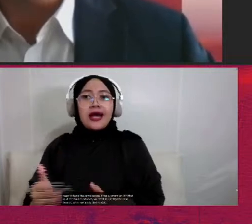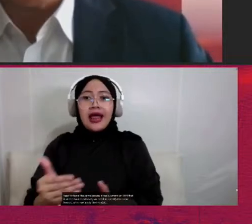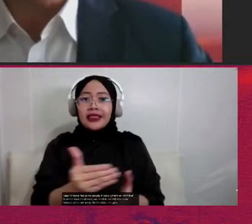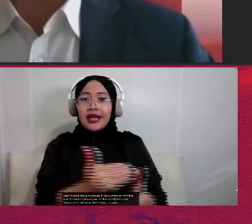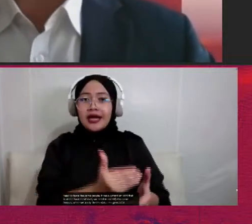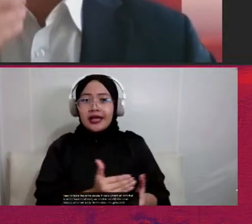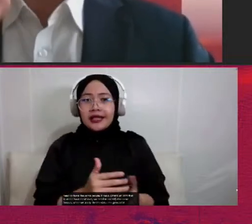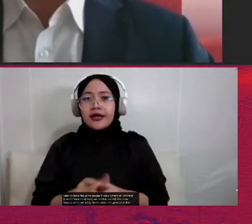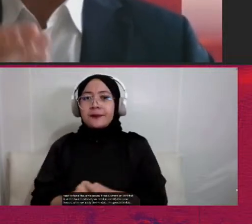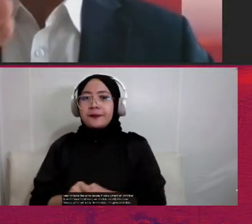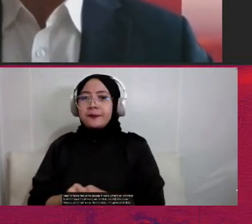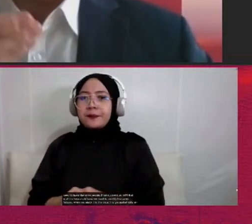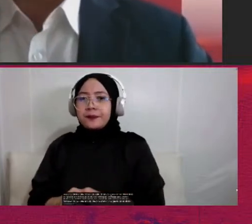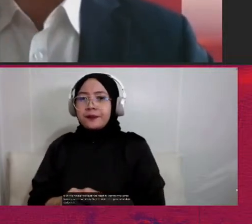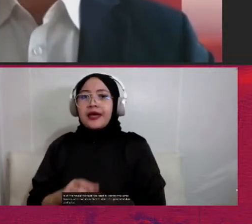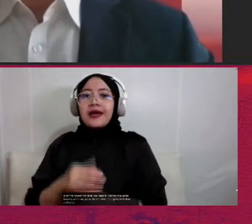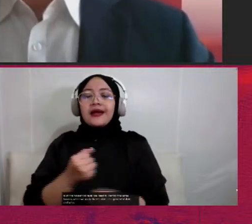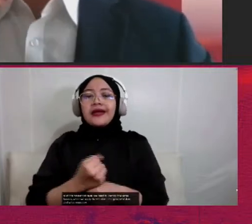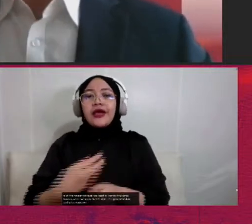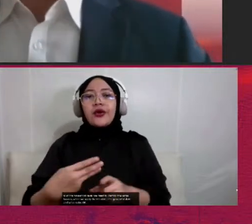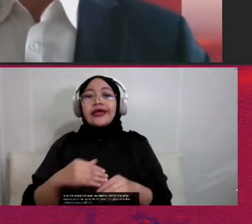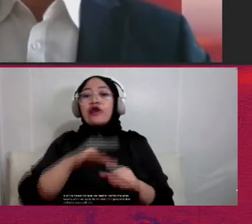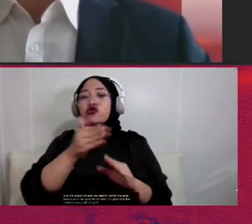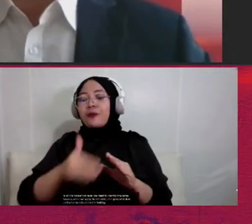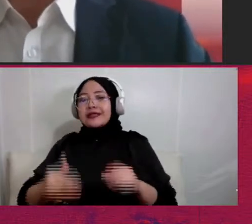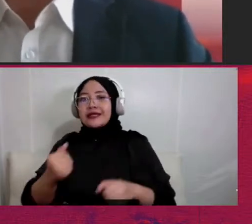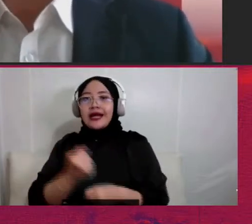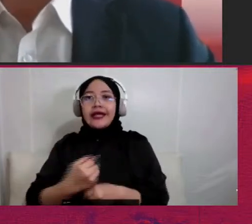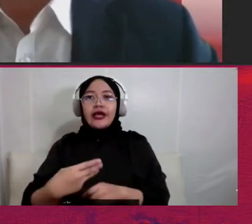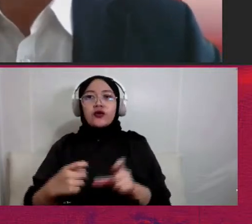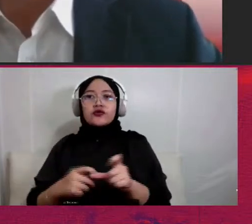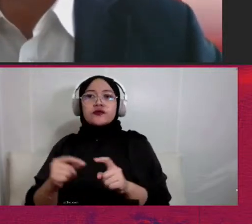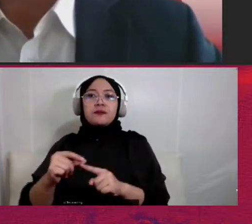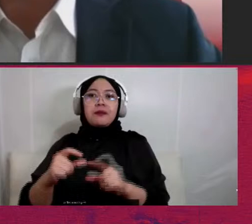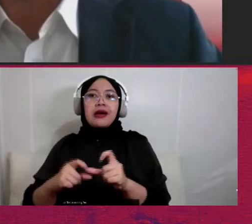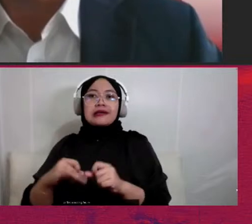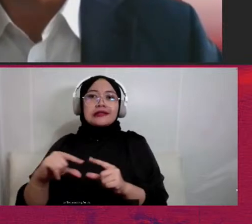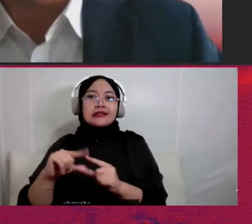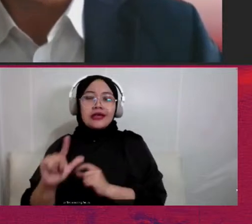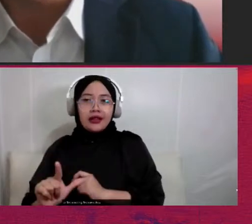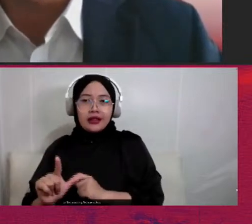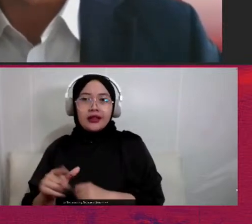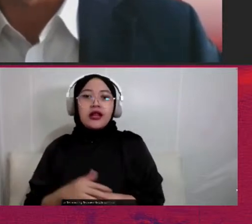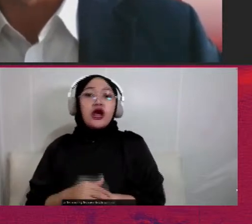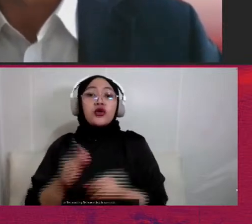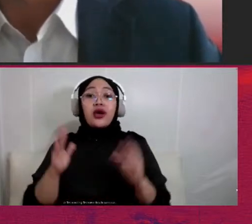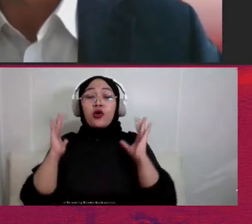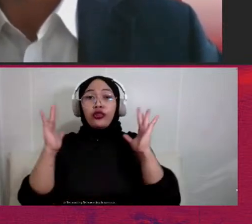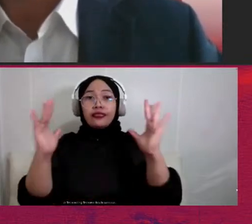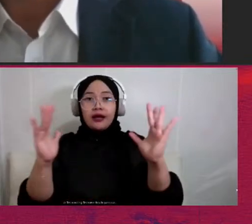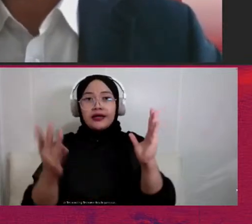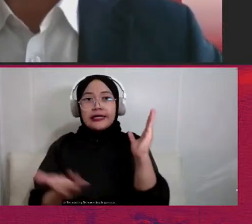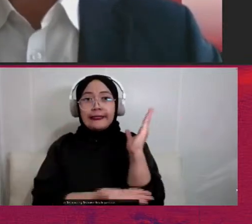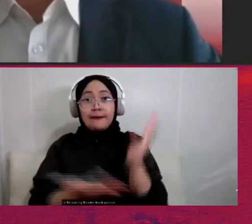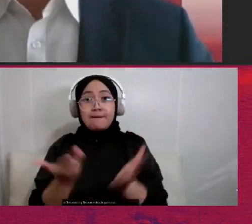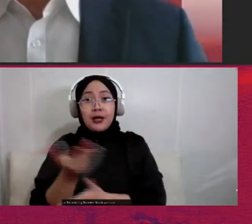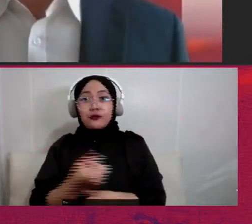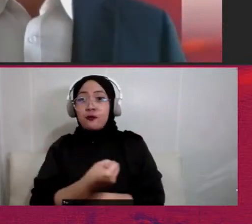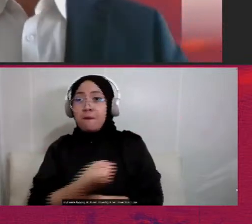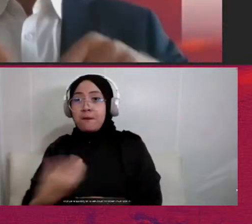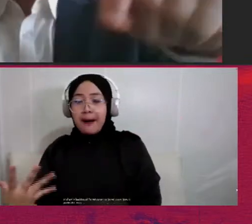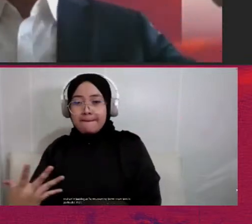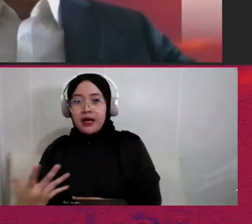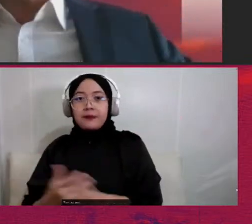the geospatial data, and what Riso did, and we're looking at forest cover and forest cover loss in particular,